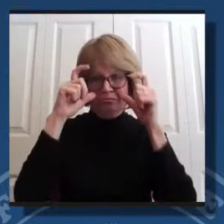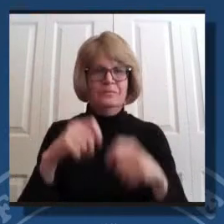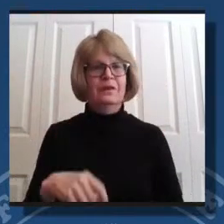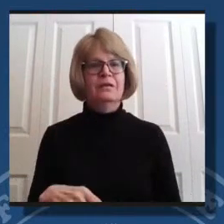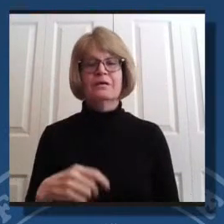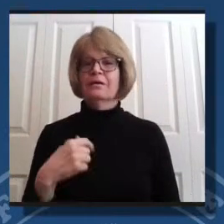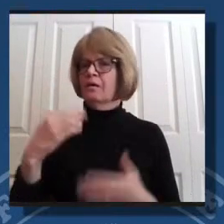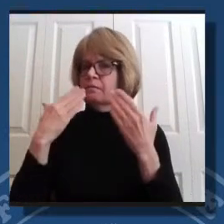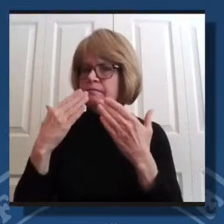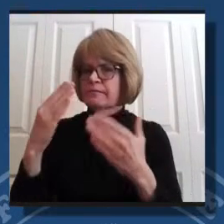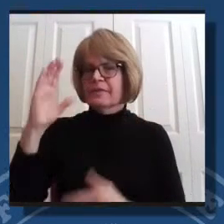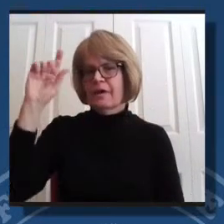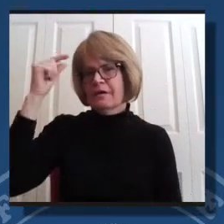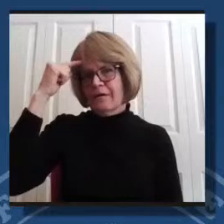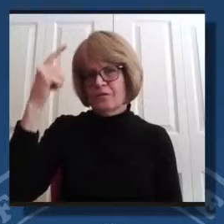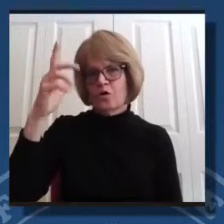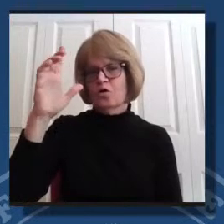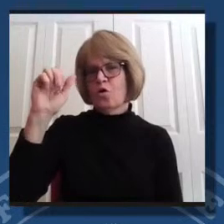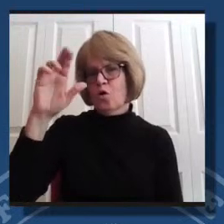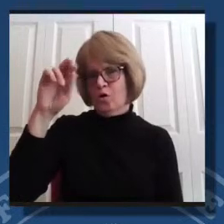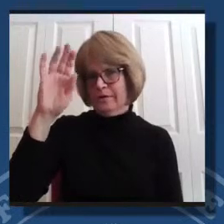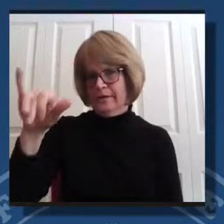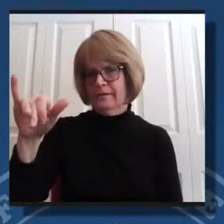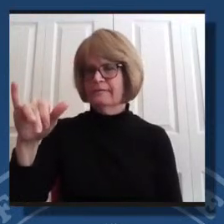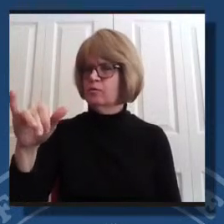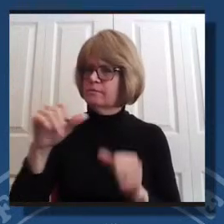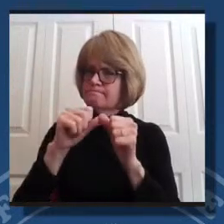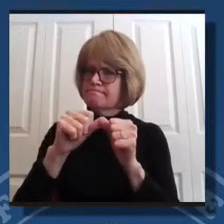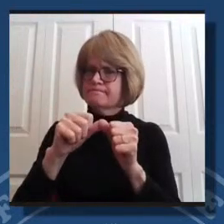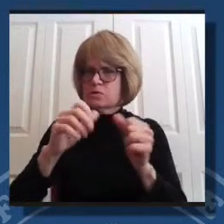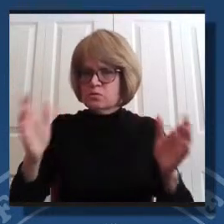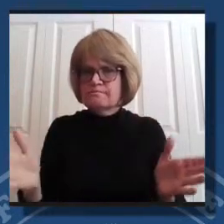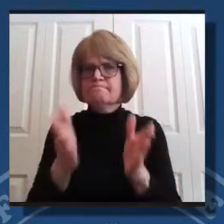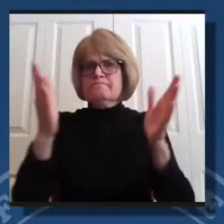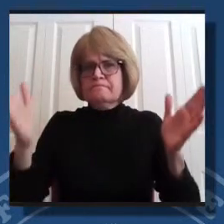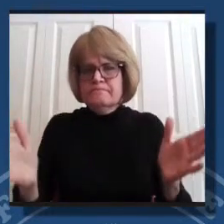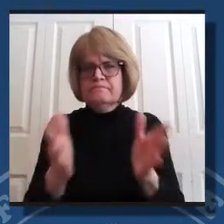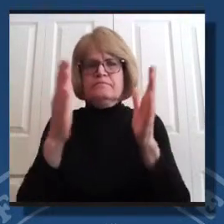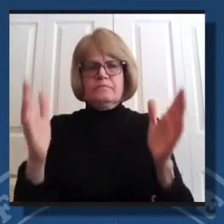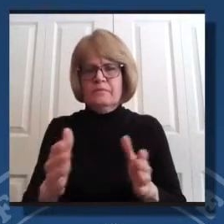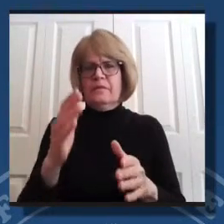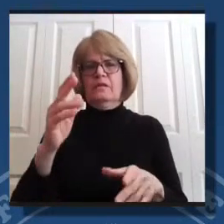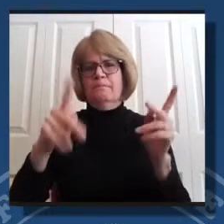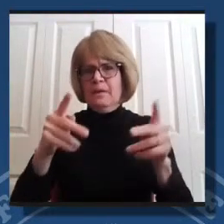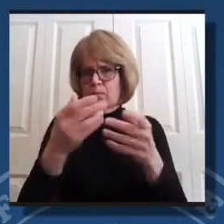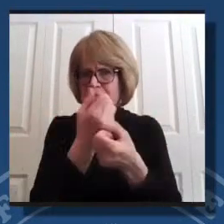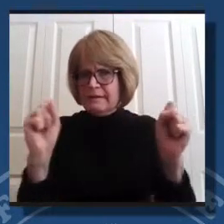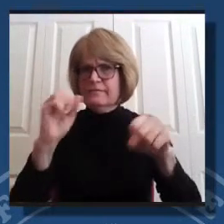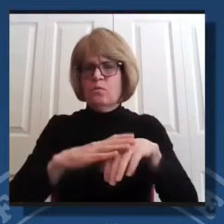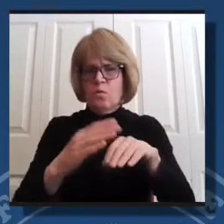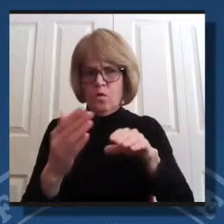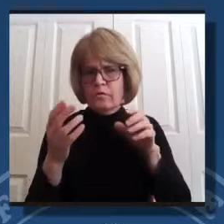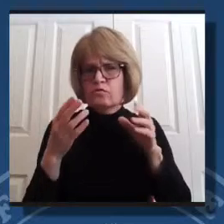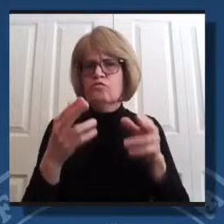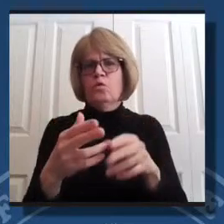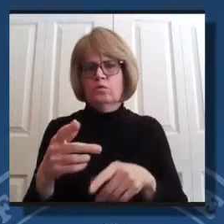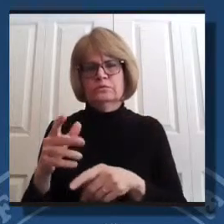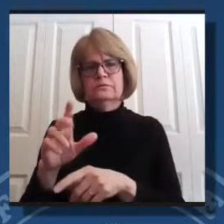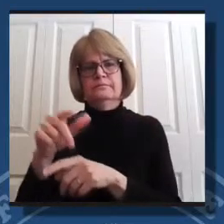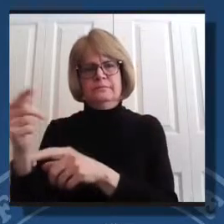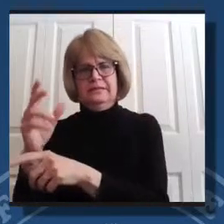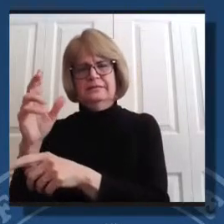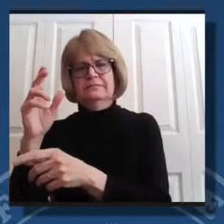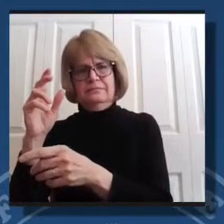Carney for always continuing to push forward public safety on our roads, and Secretary McQueen, you do an awesome job.